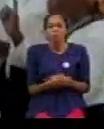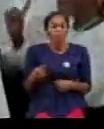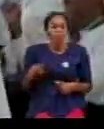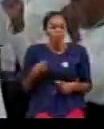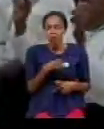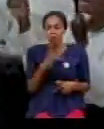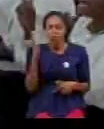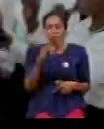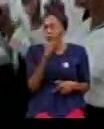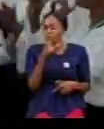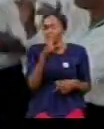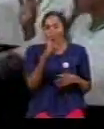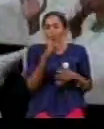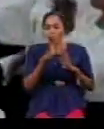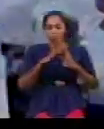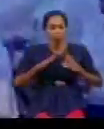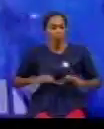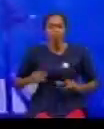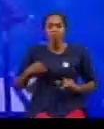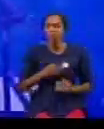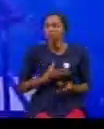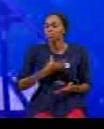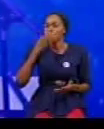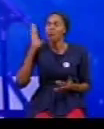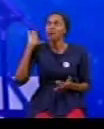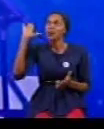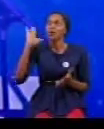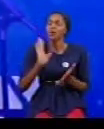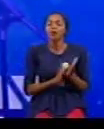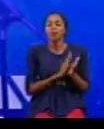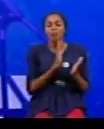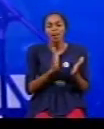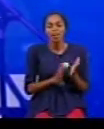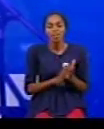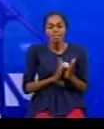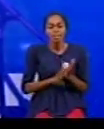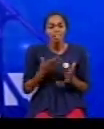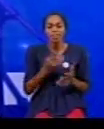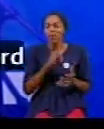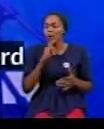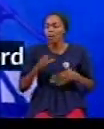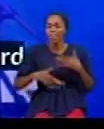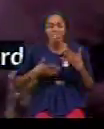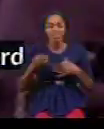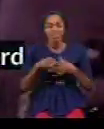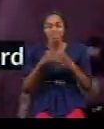won't be quiet, we'll shout out your praise. There's joy